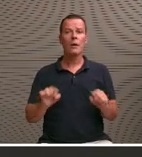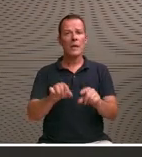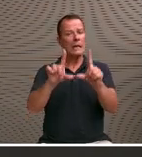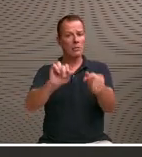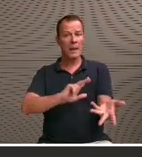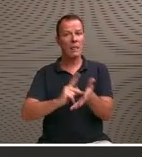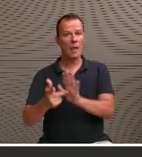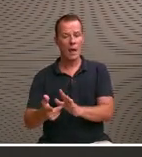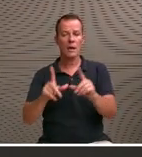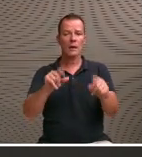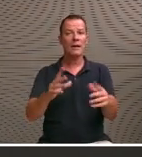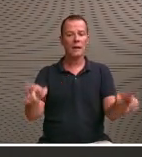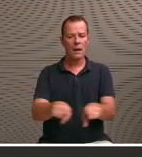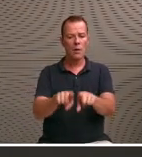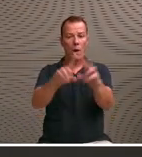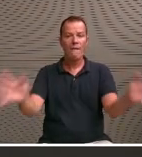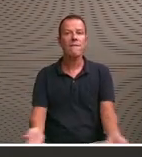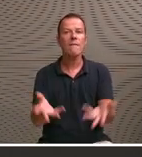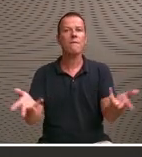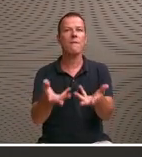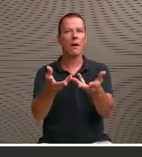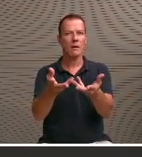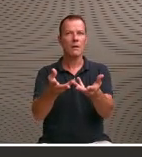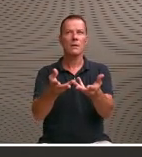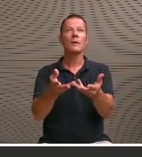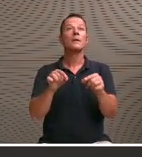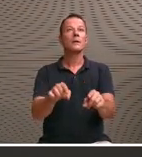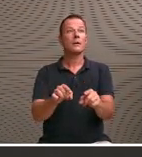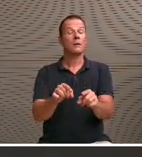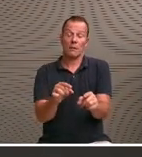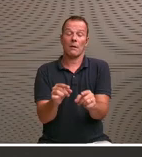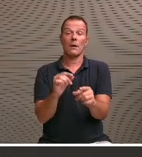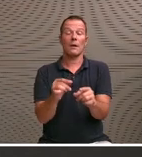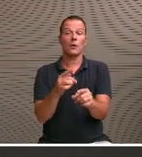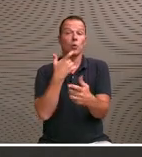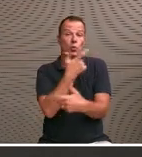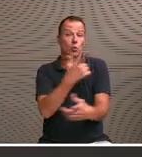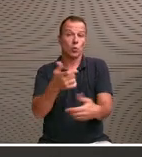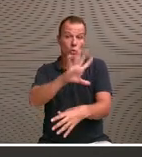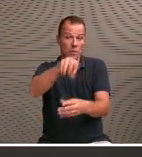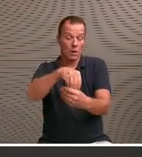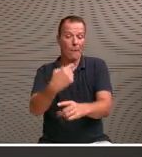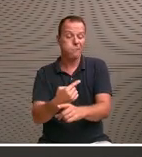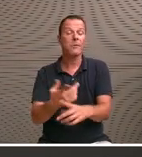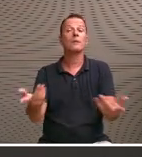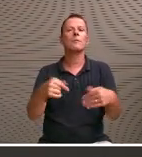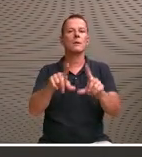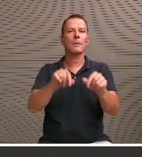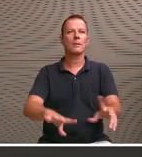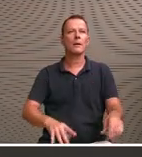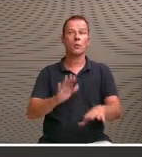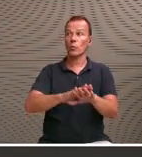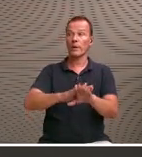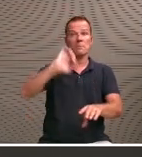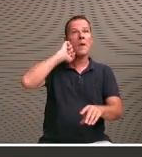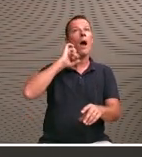our journey to net zero with all that implies about minimizing the impacts of climate change. So over the next couple of minutes, what I'd just like